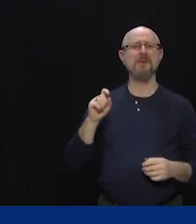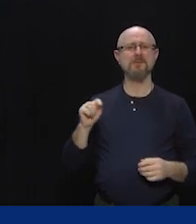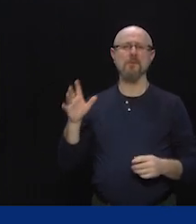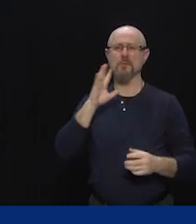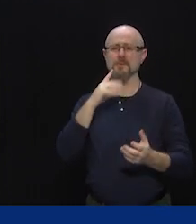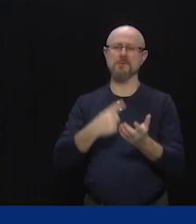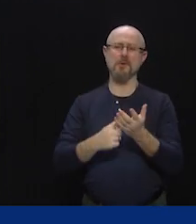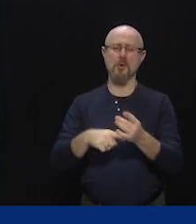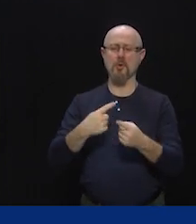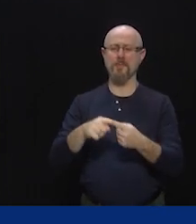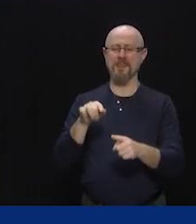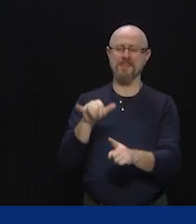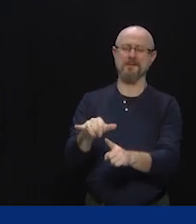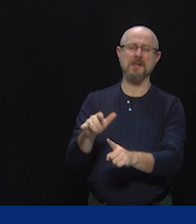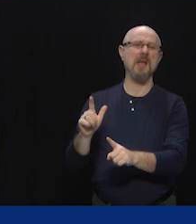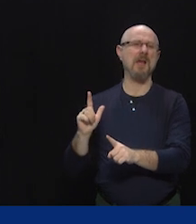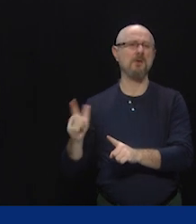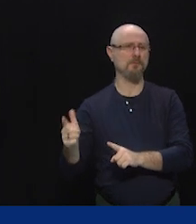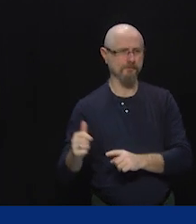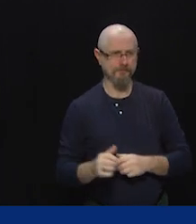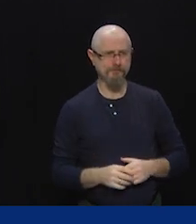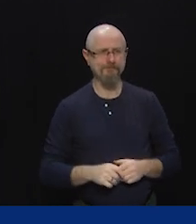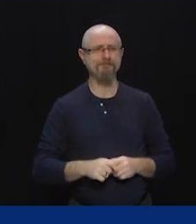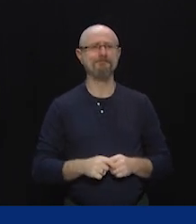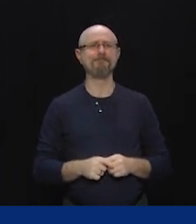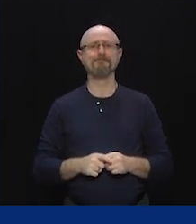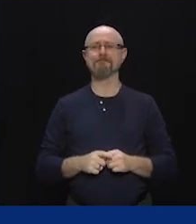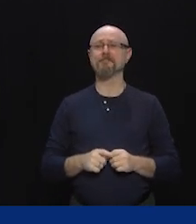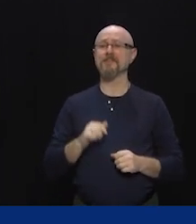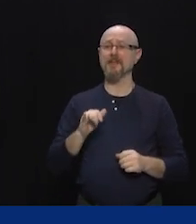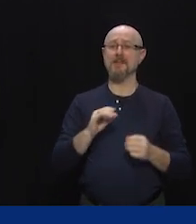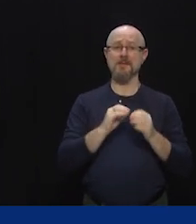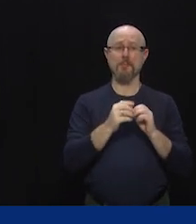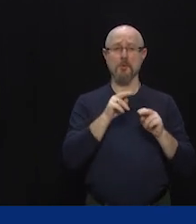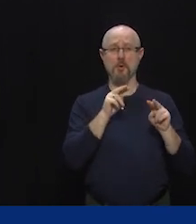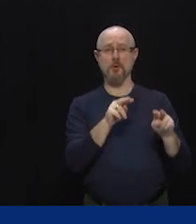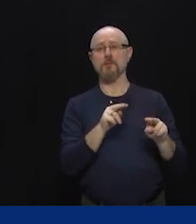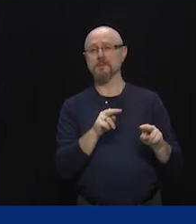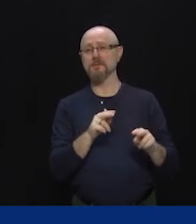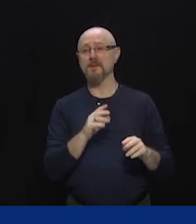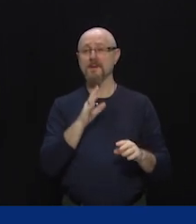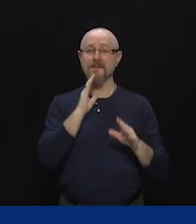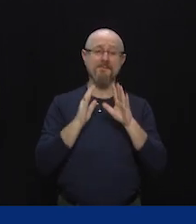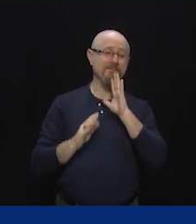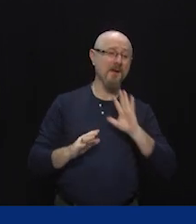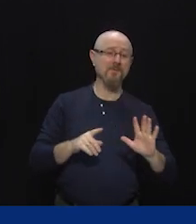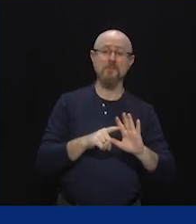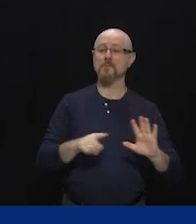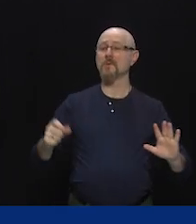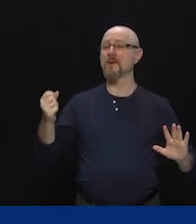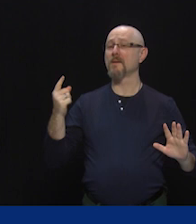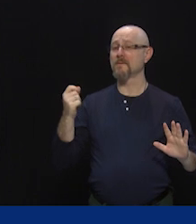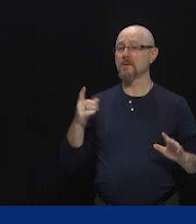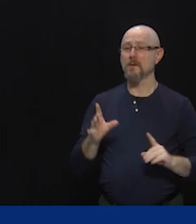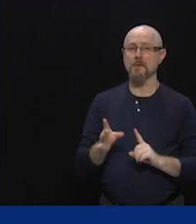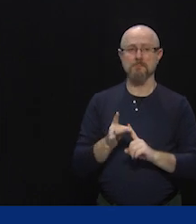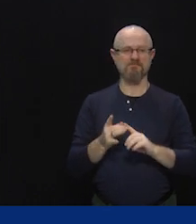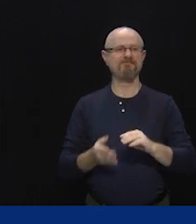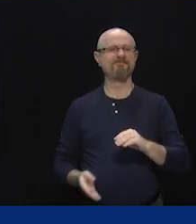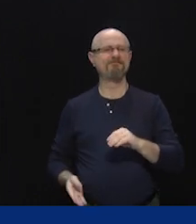well. Here's our numbers we just talked about. We're going up with the 5 to 11-year-olds. 2 weeks ago,